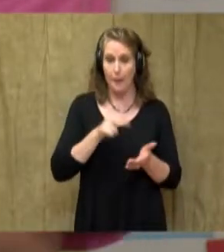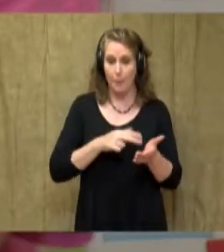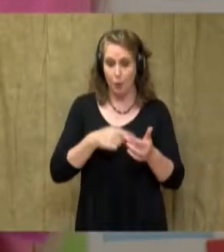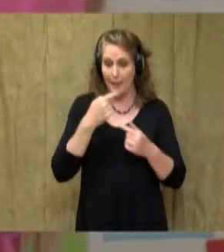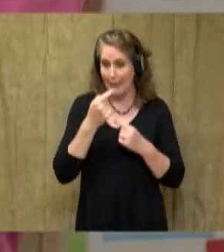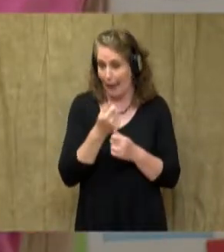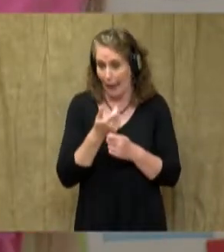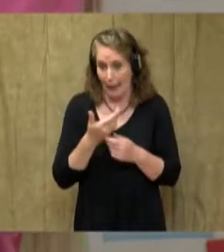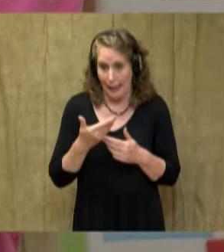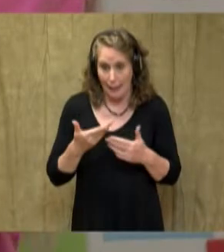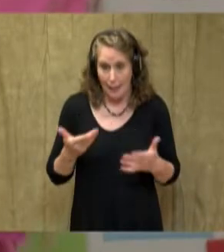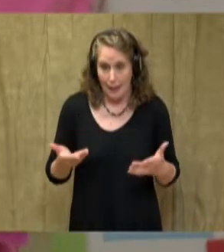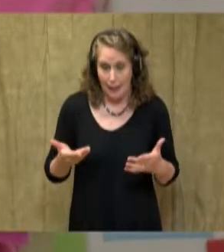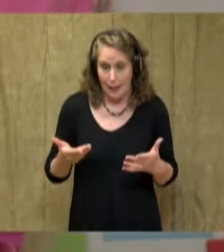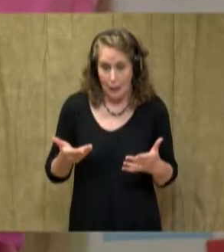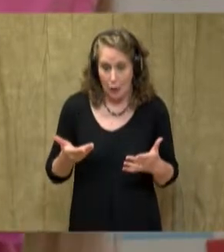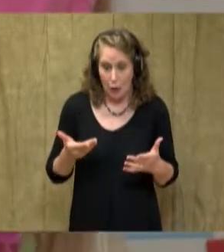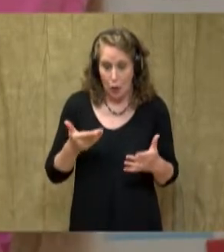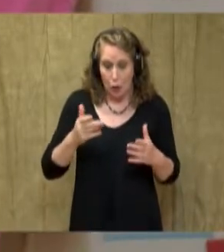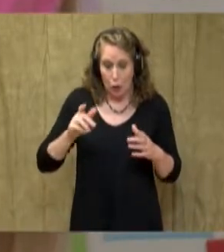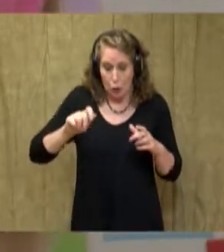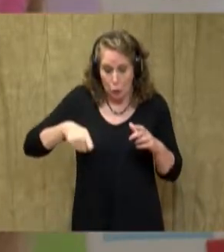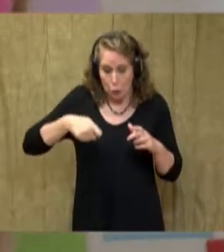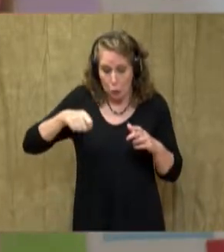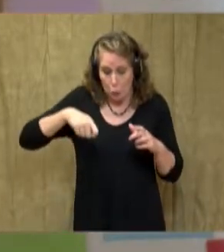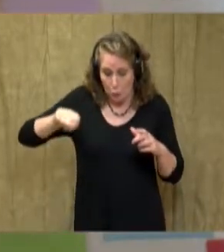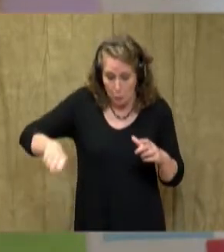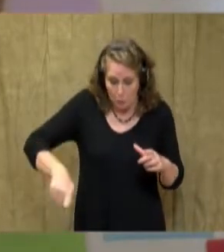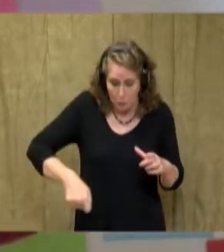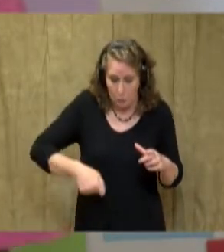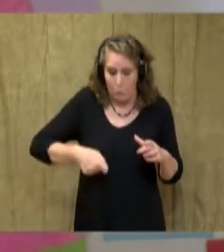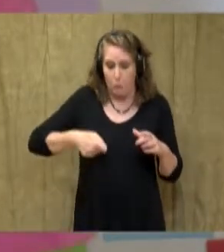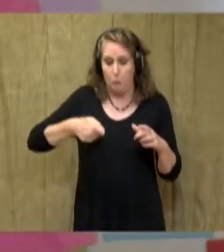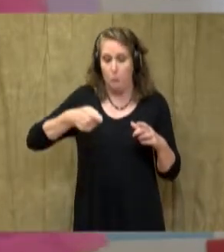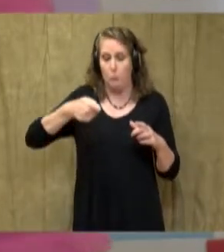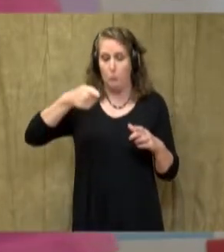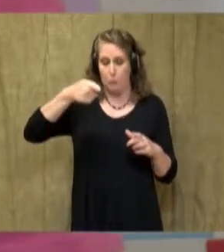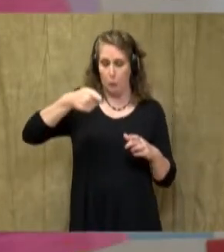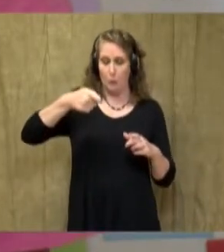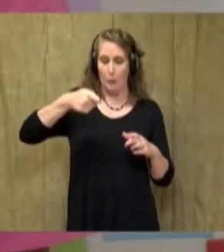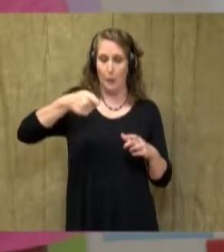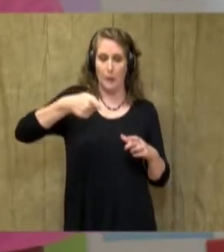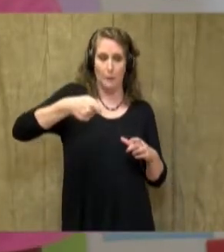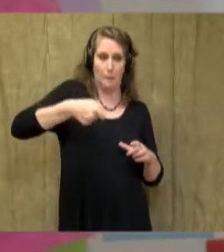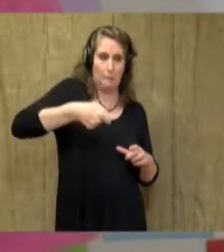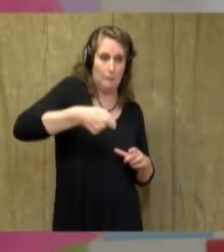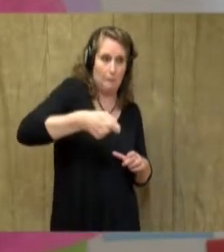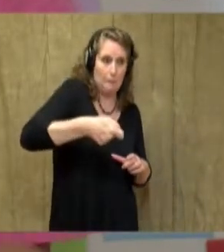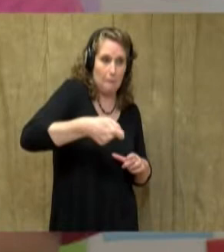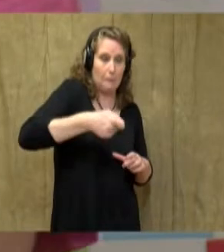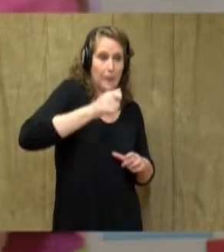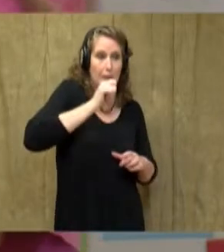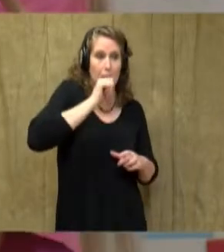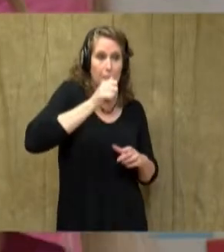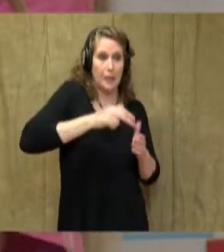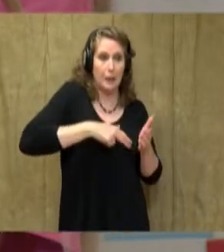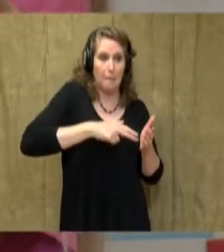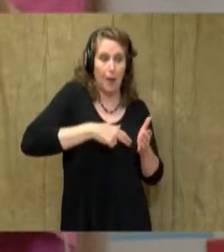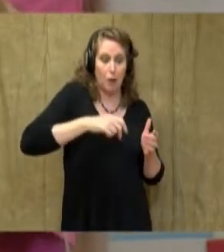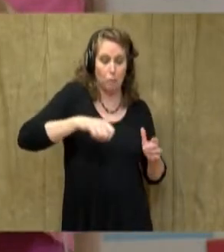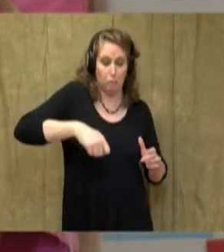mouth, Soup picked up a spoon, dipped it into himself, and then showed it to Peanut